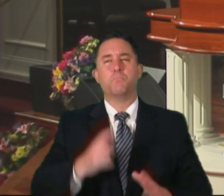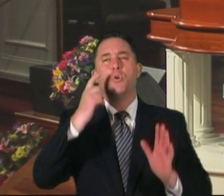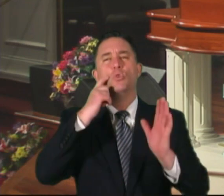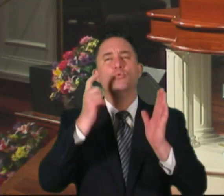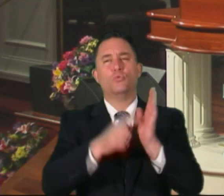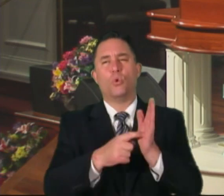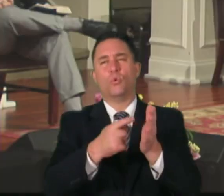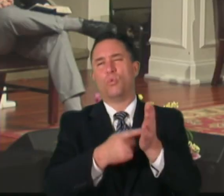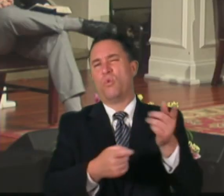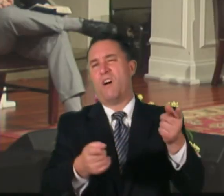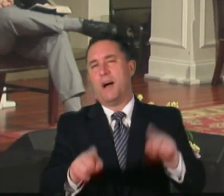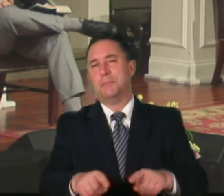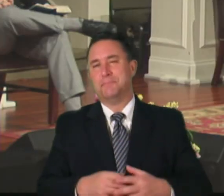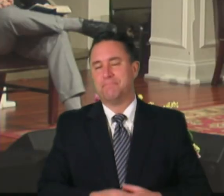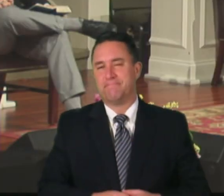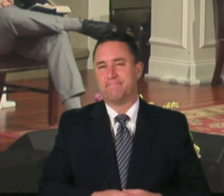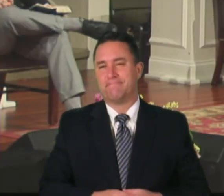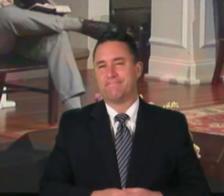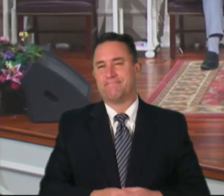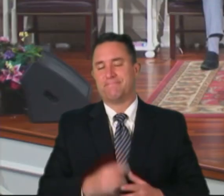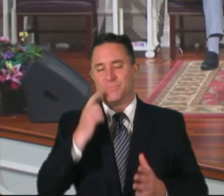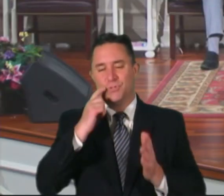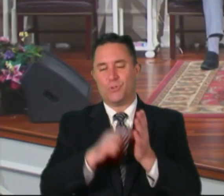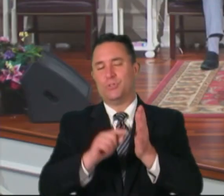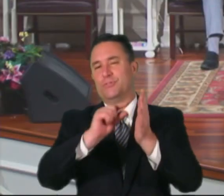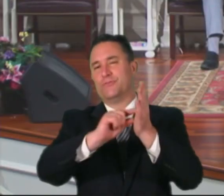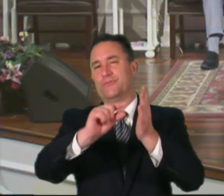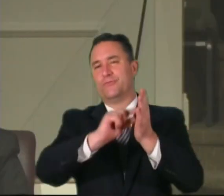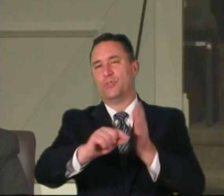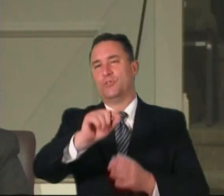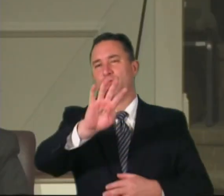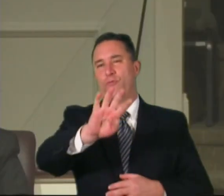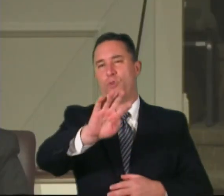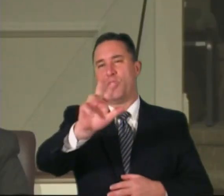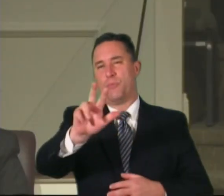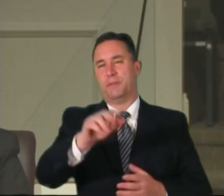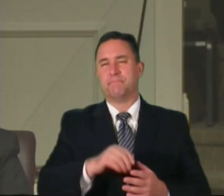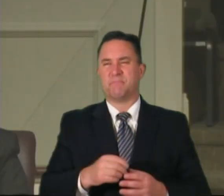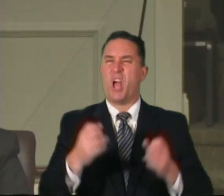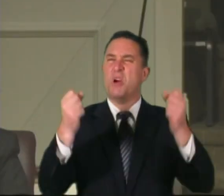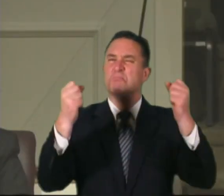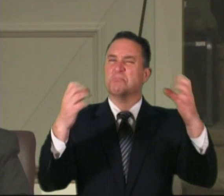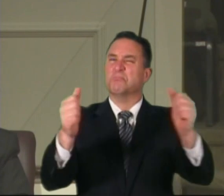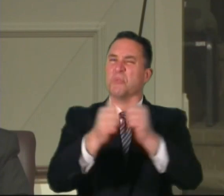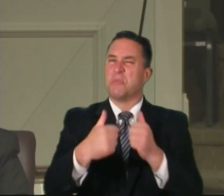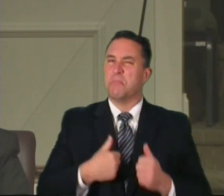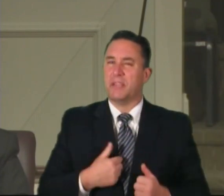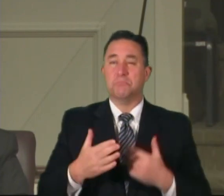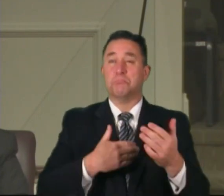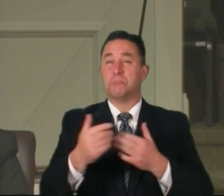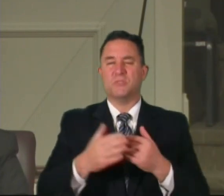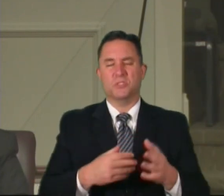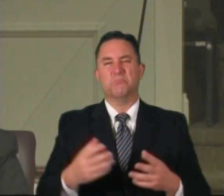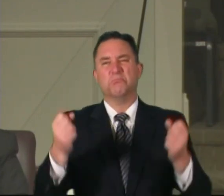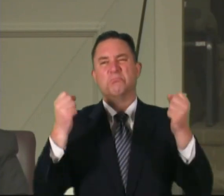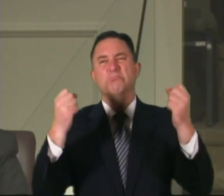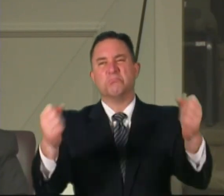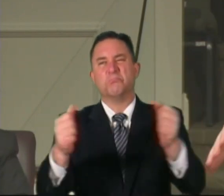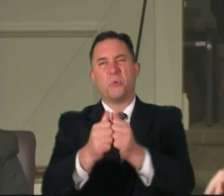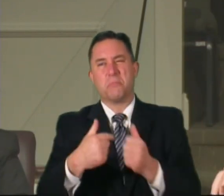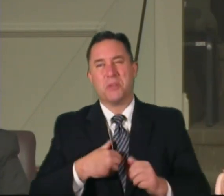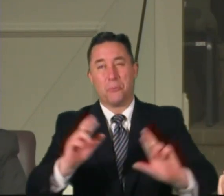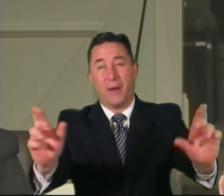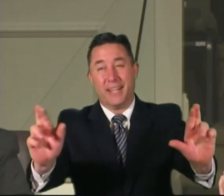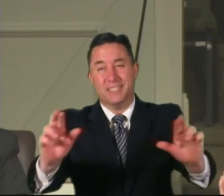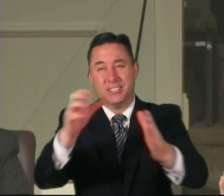what happens. Would you please? Look, if you would please, at verse number 43. Read it out loud with me. Wherever you may be, read it with me,